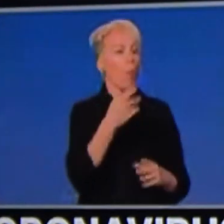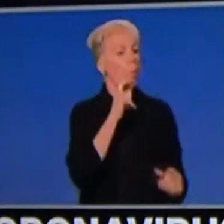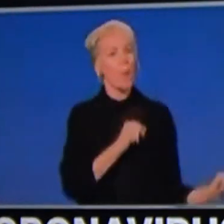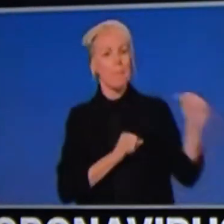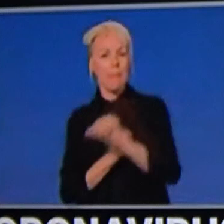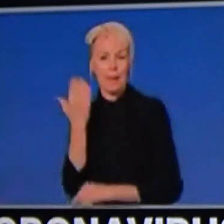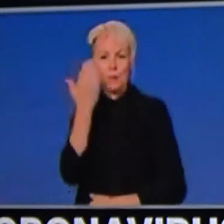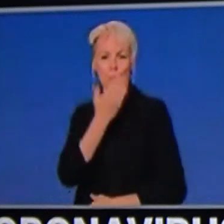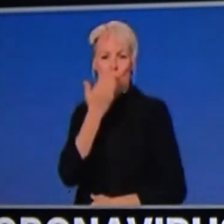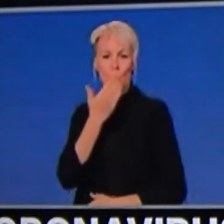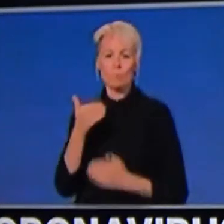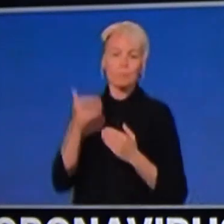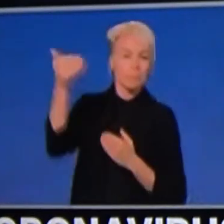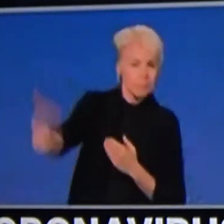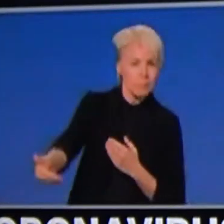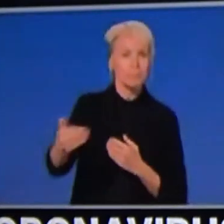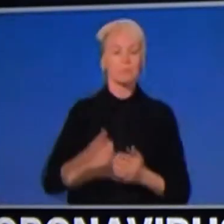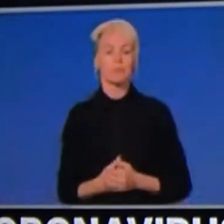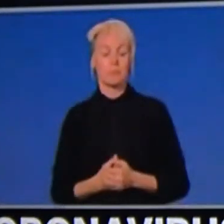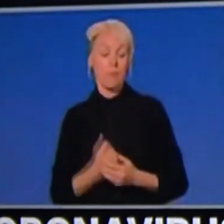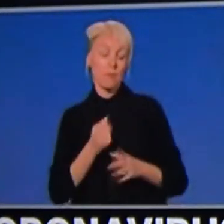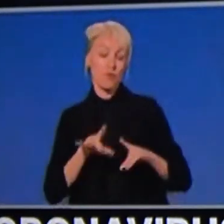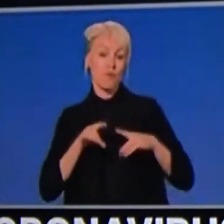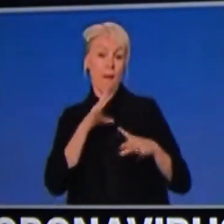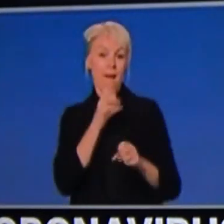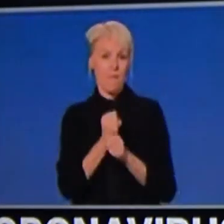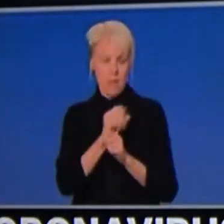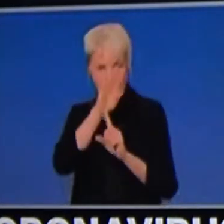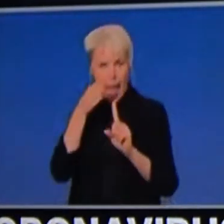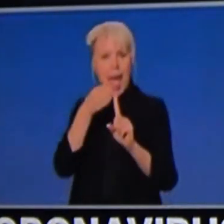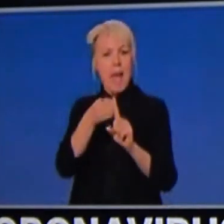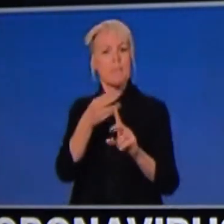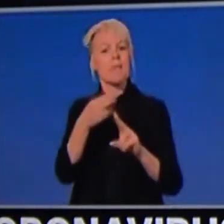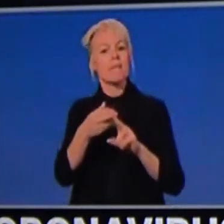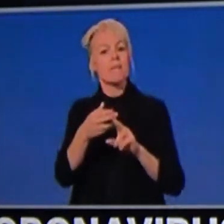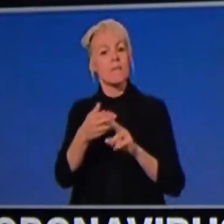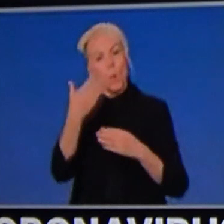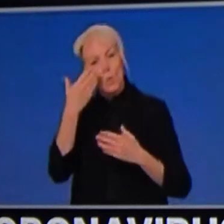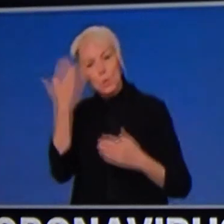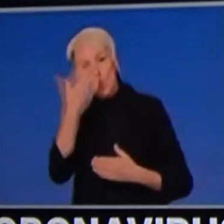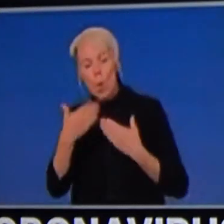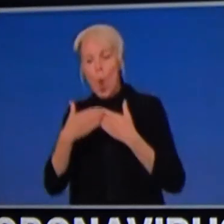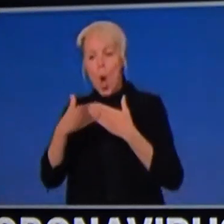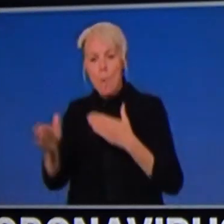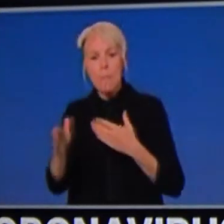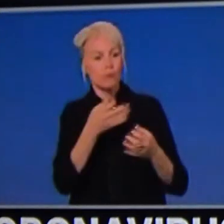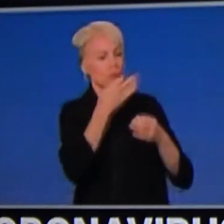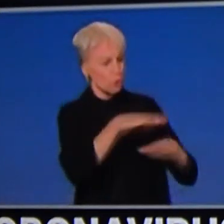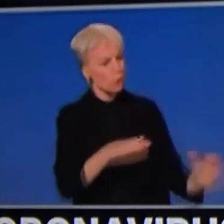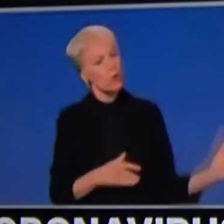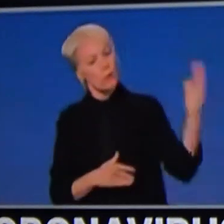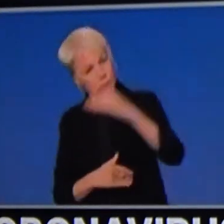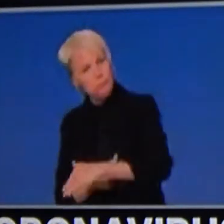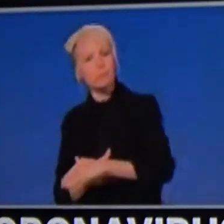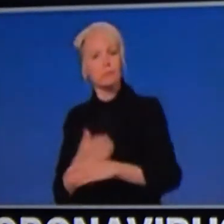what the federal government's view is, and we'll continue to work with everybody to that end. But states are going to have to set their own rules around that. But we